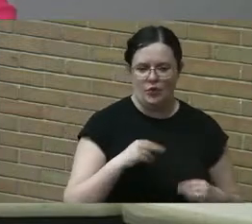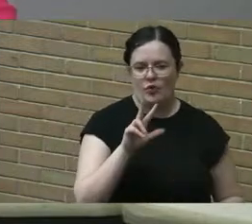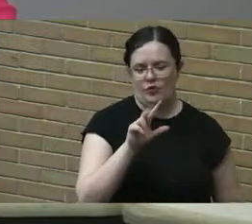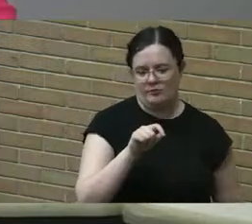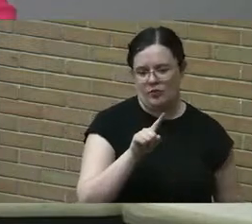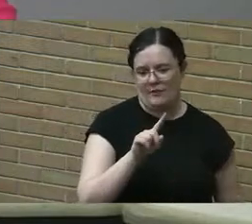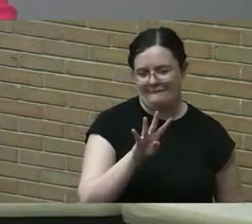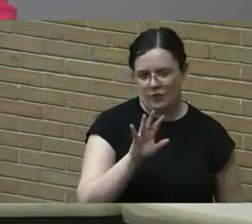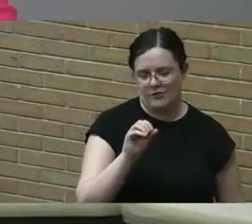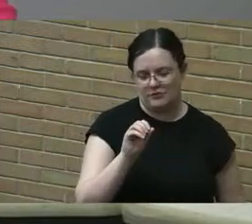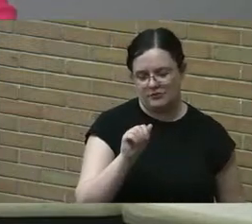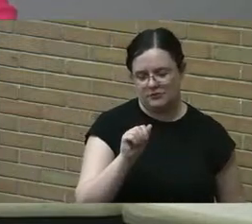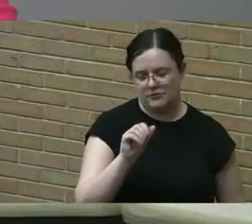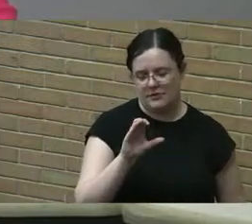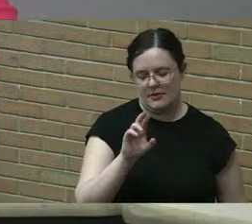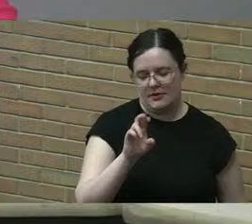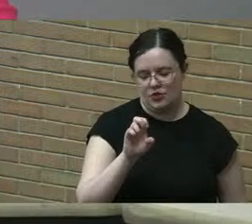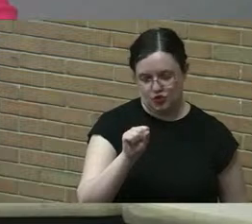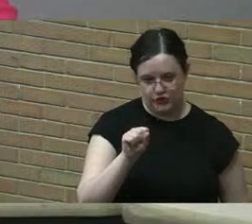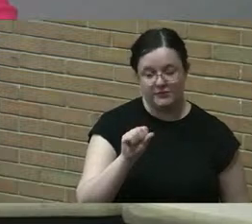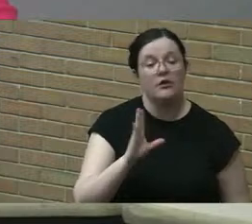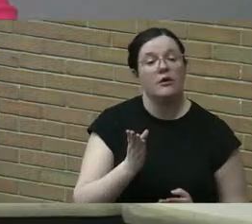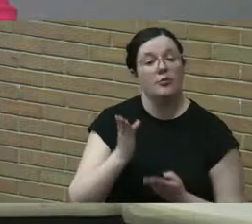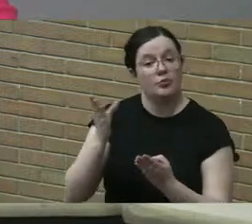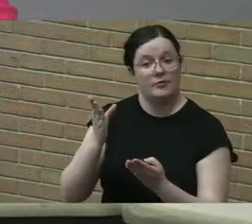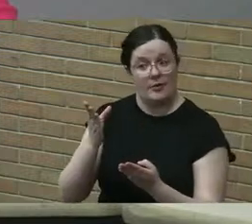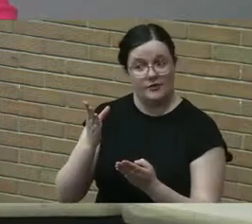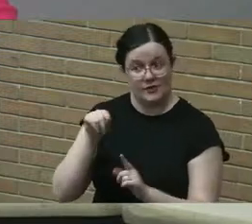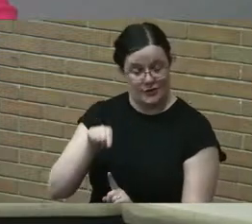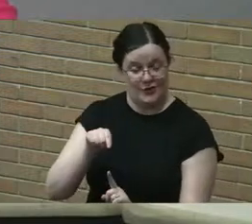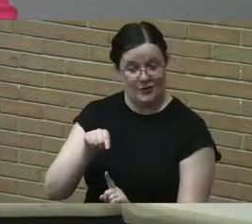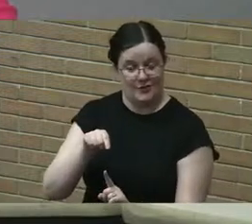lots. The proposal calls for accepting